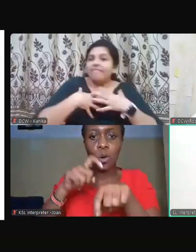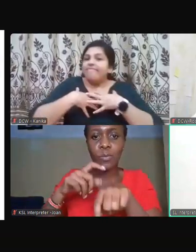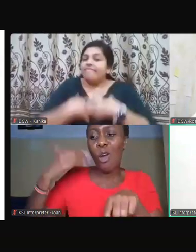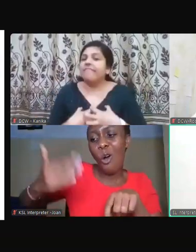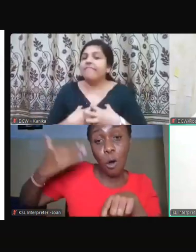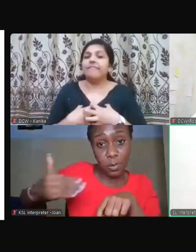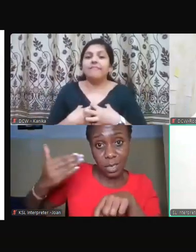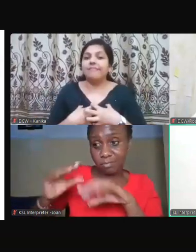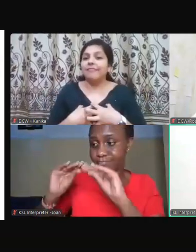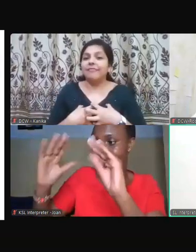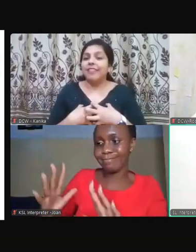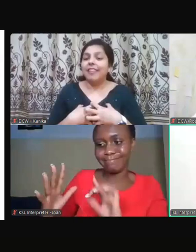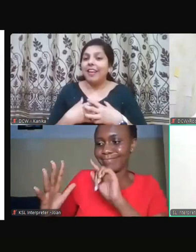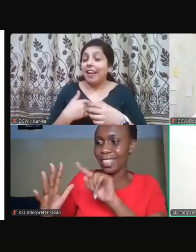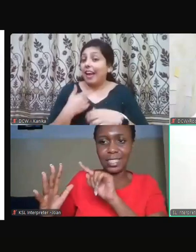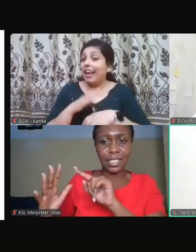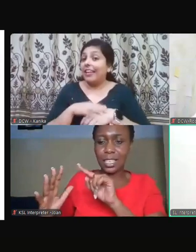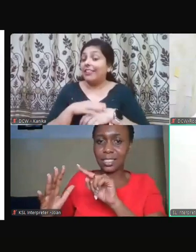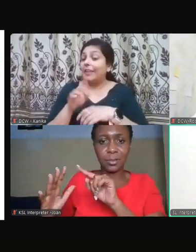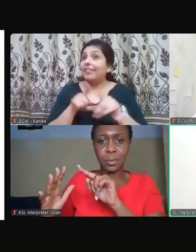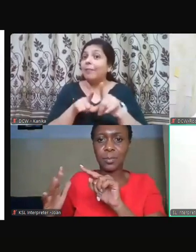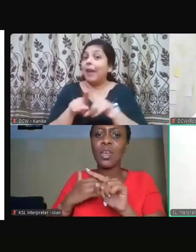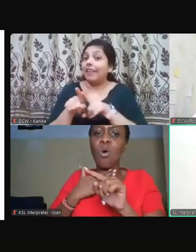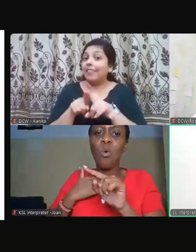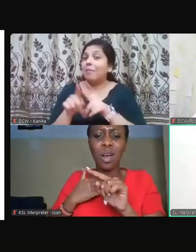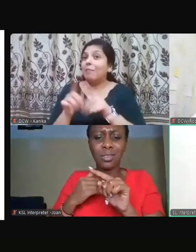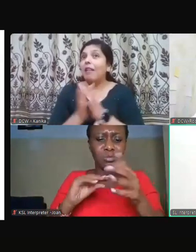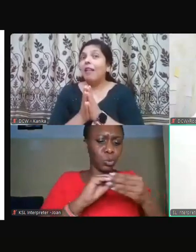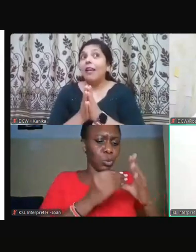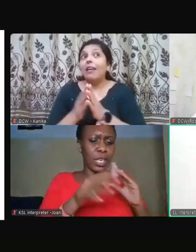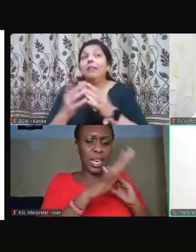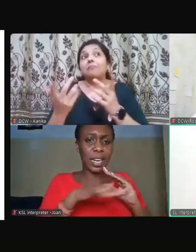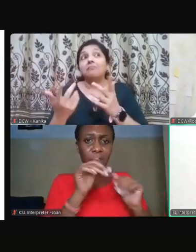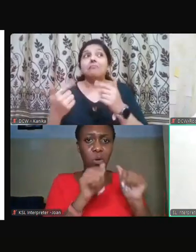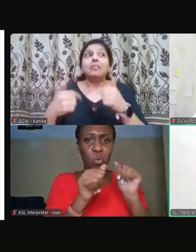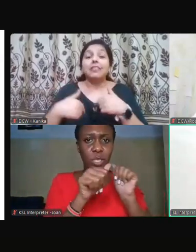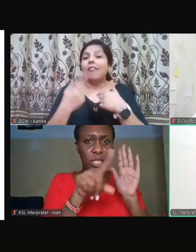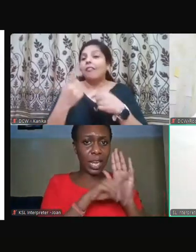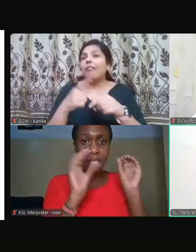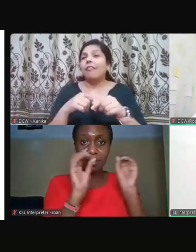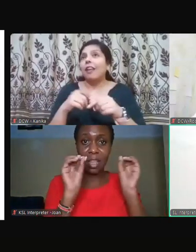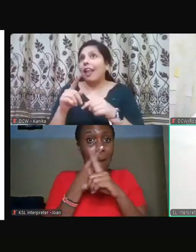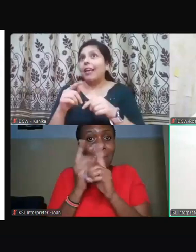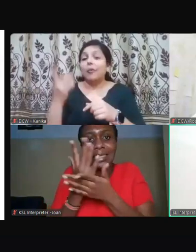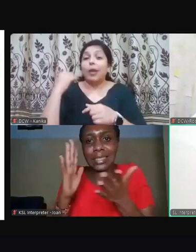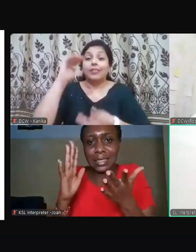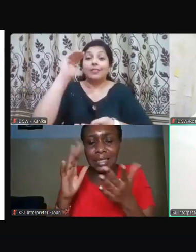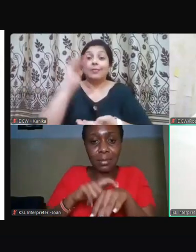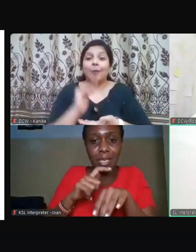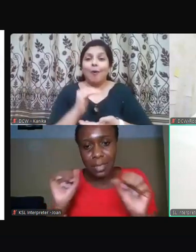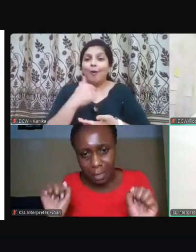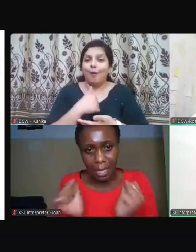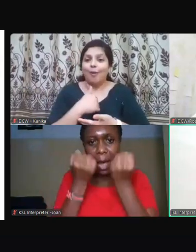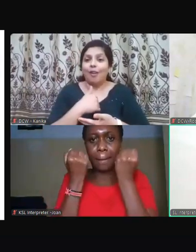teachers do not really want to create an environment that is negative. However, it sometimes does happen in hindsight.